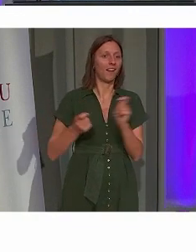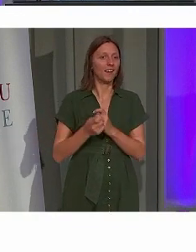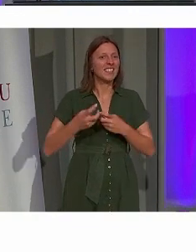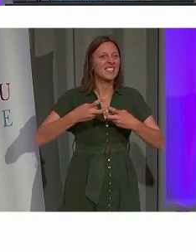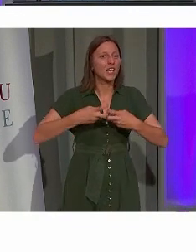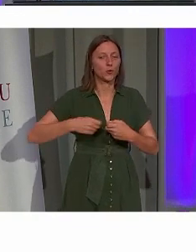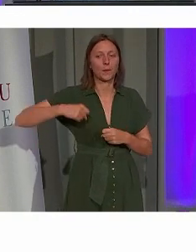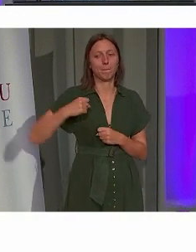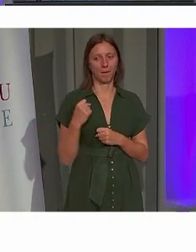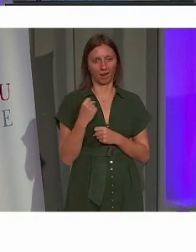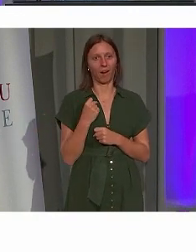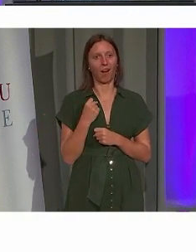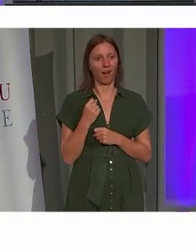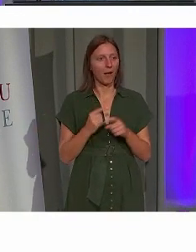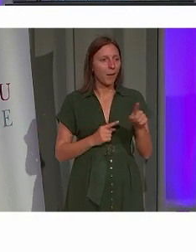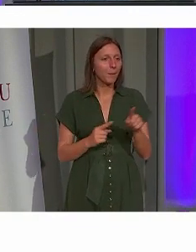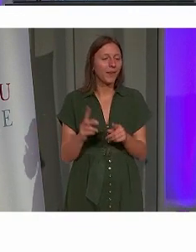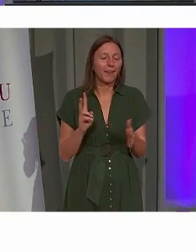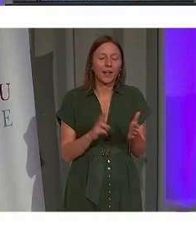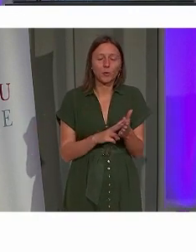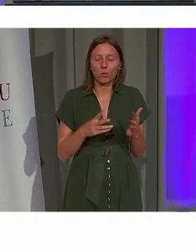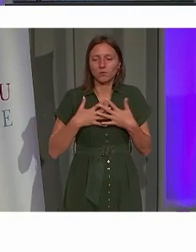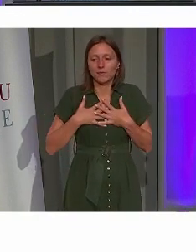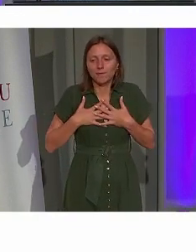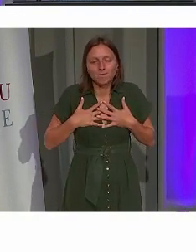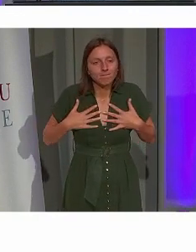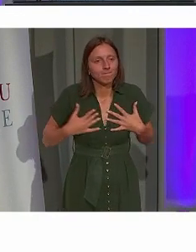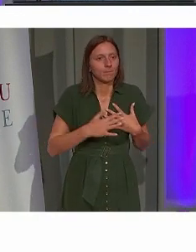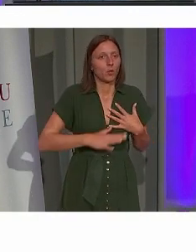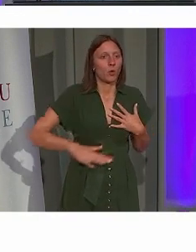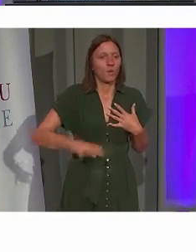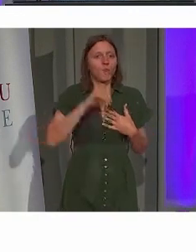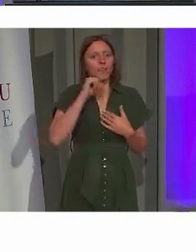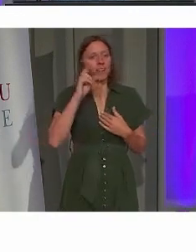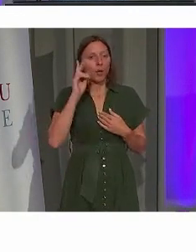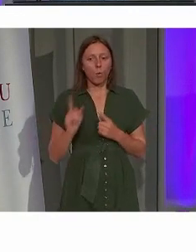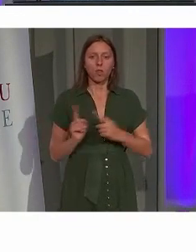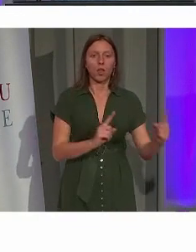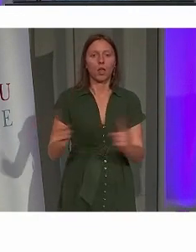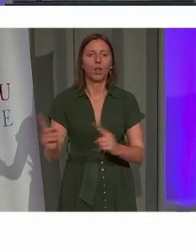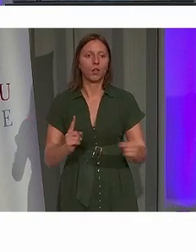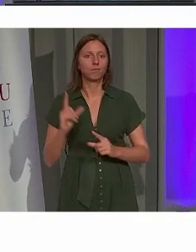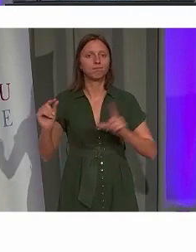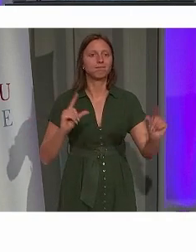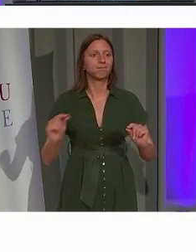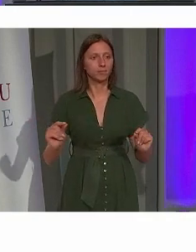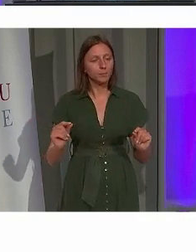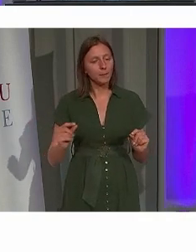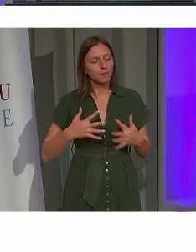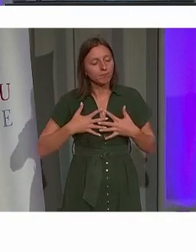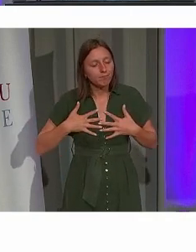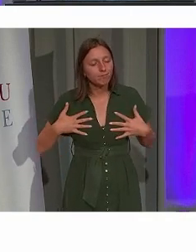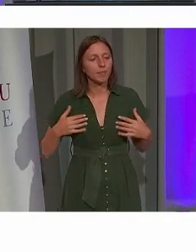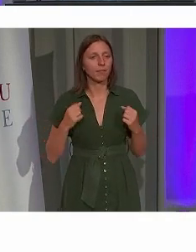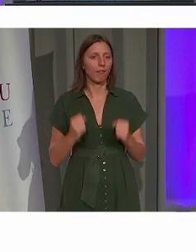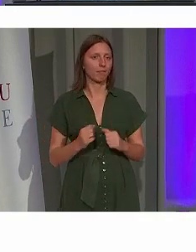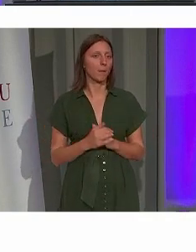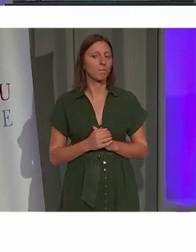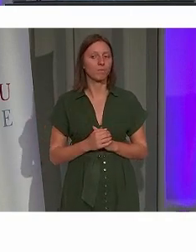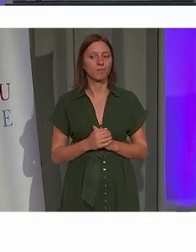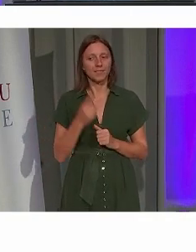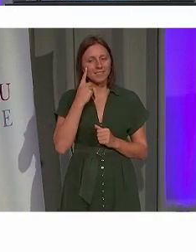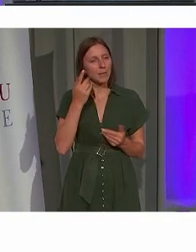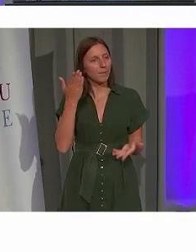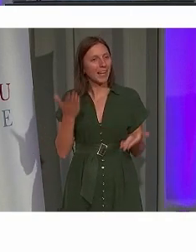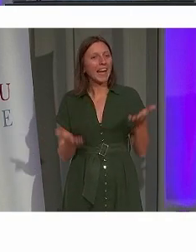square of the station is becoming a park. We don't want to have a transit